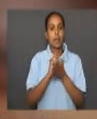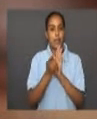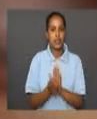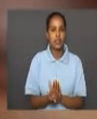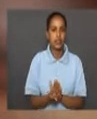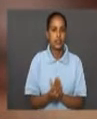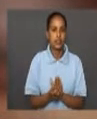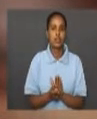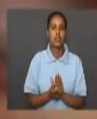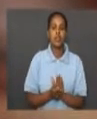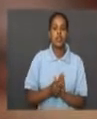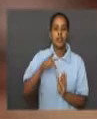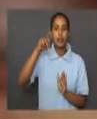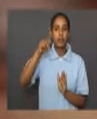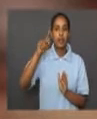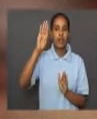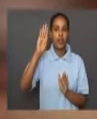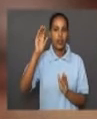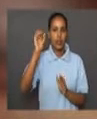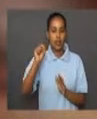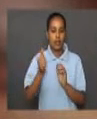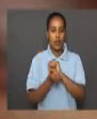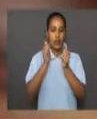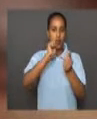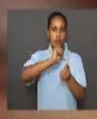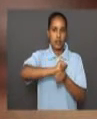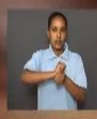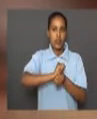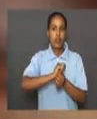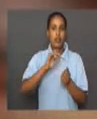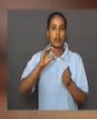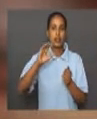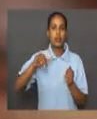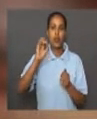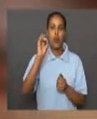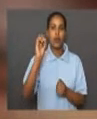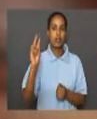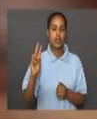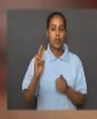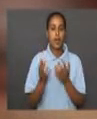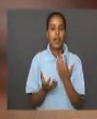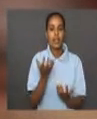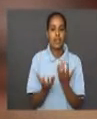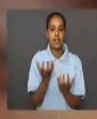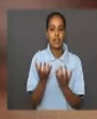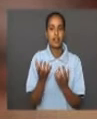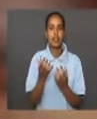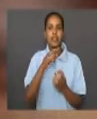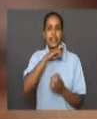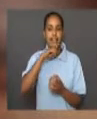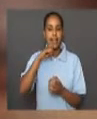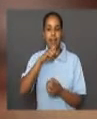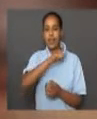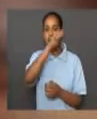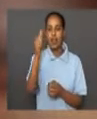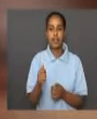example, sulfides are converted to reducible oxides by heating them in dry